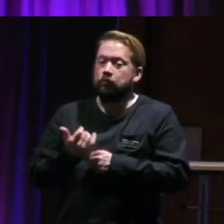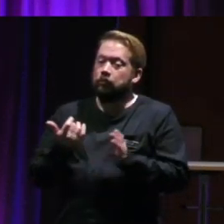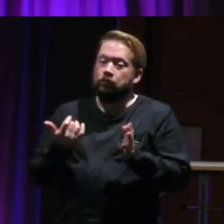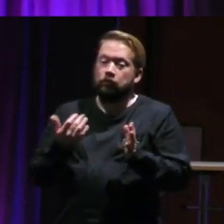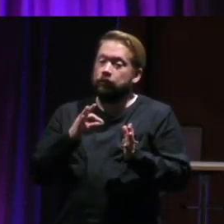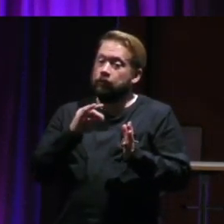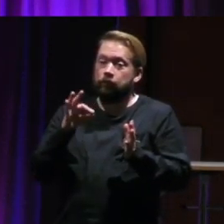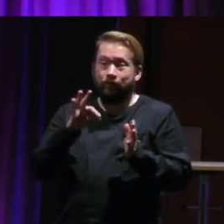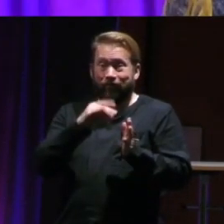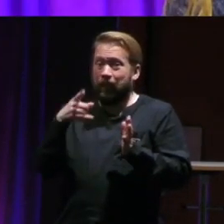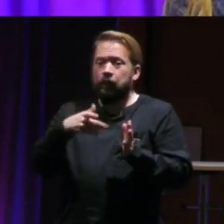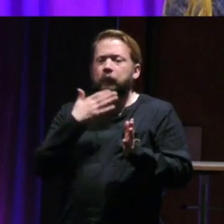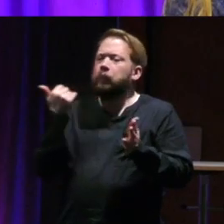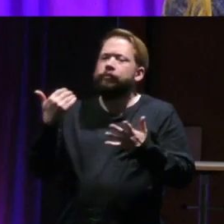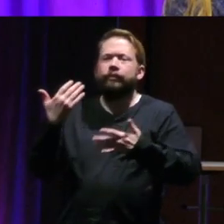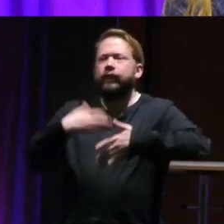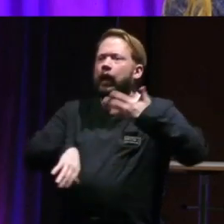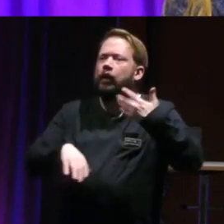why,